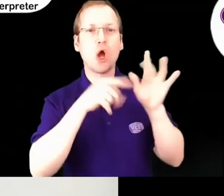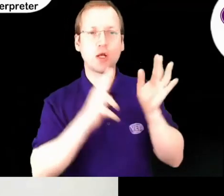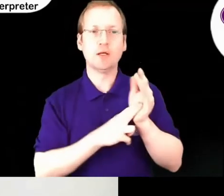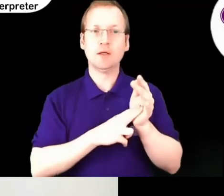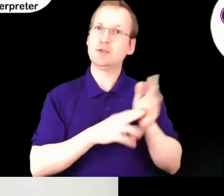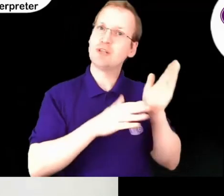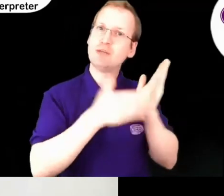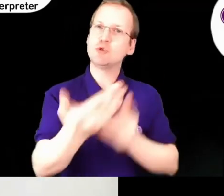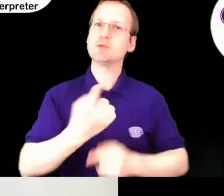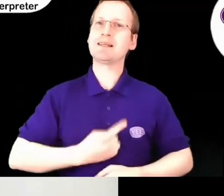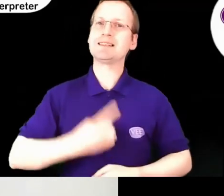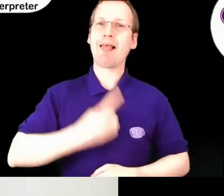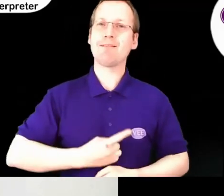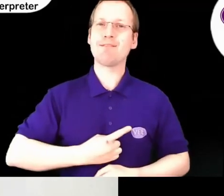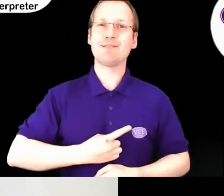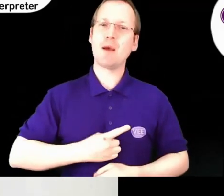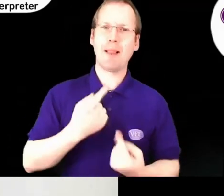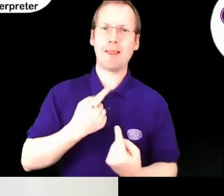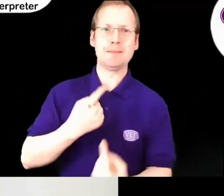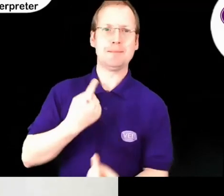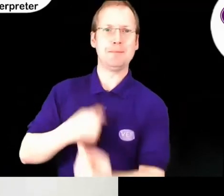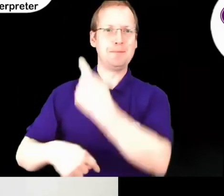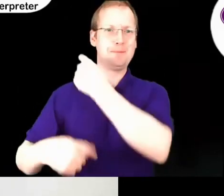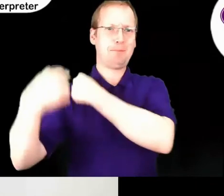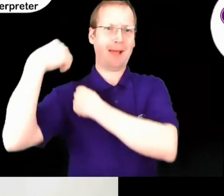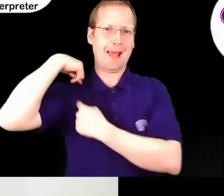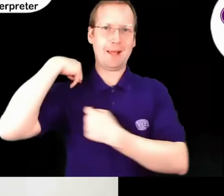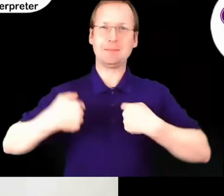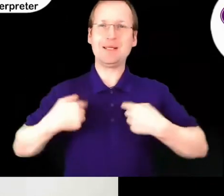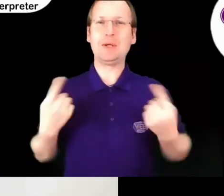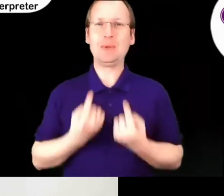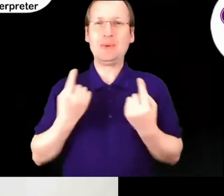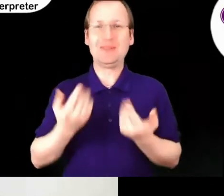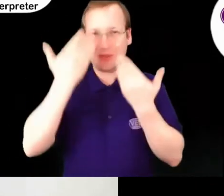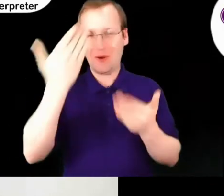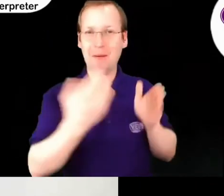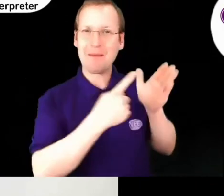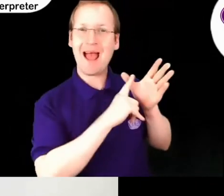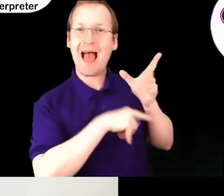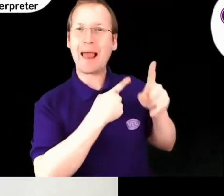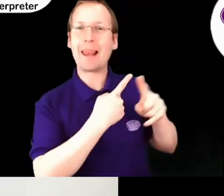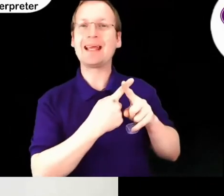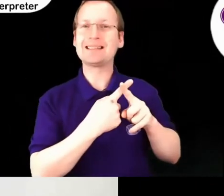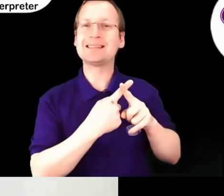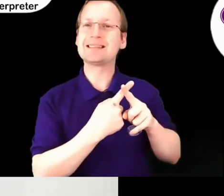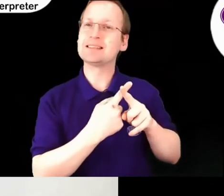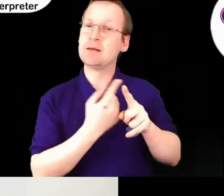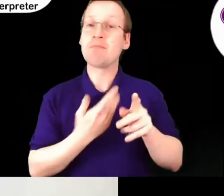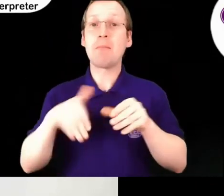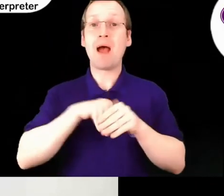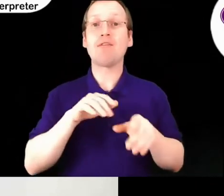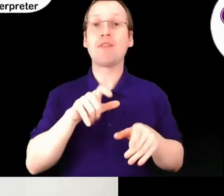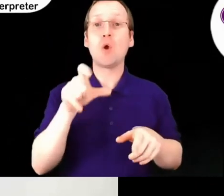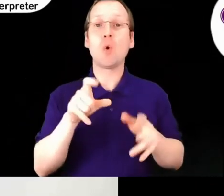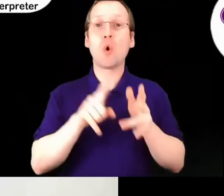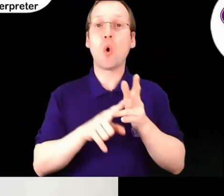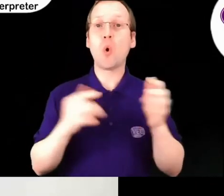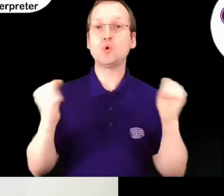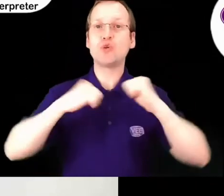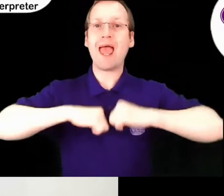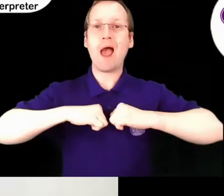myself as well at the beginning, so I'll go back and do that now. For those of you who don't know me, I'm Alex, and I'm one of the co-chairs of Open